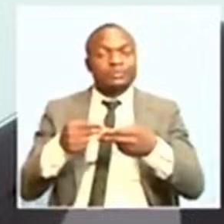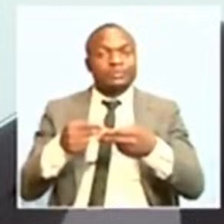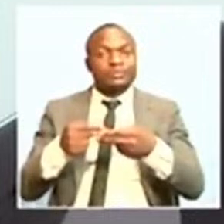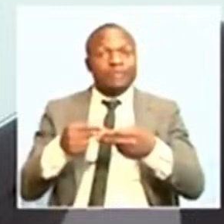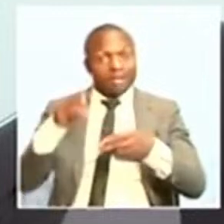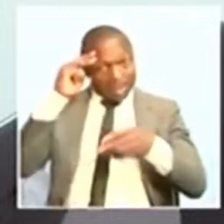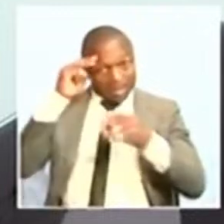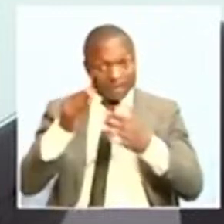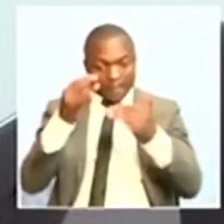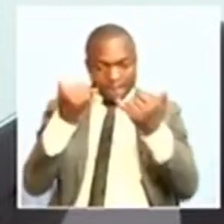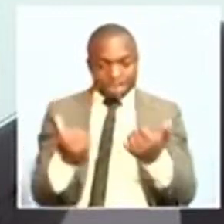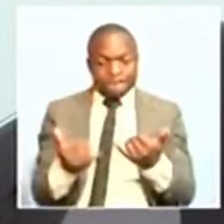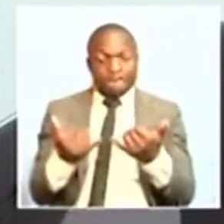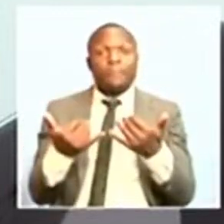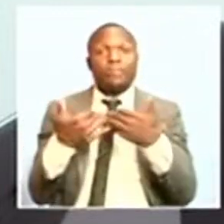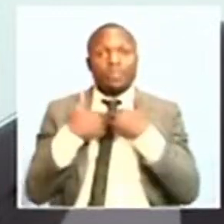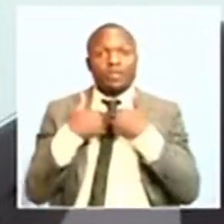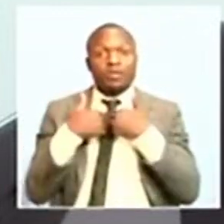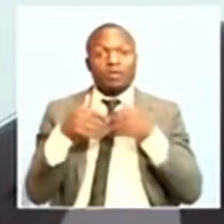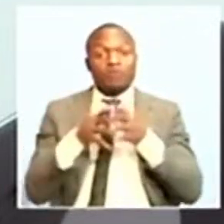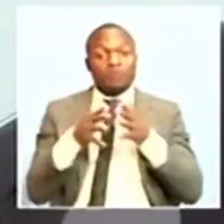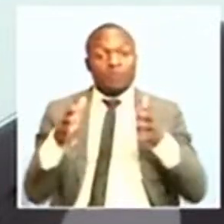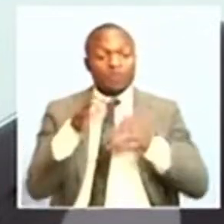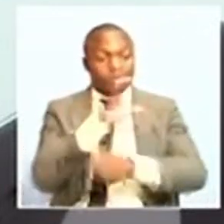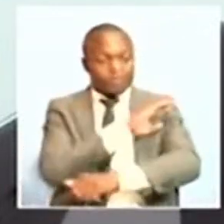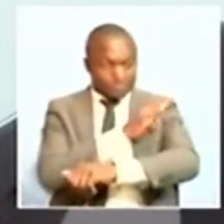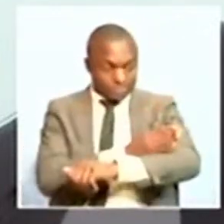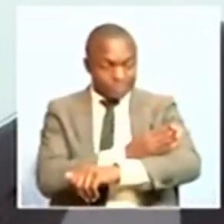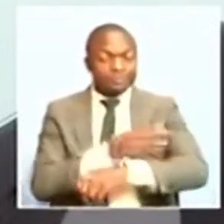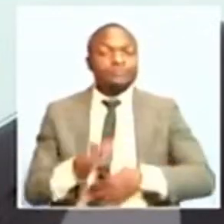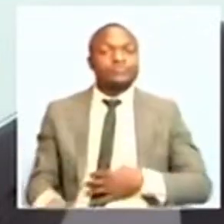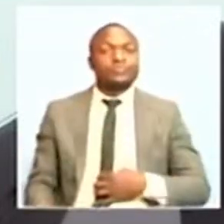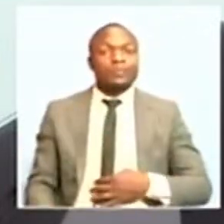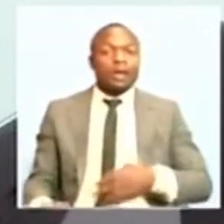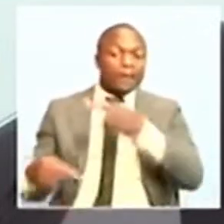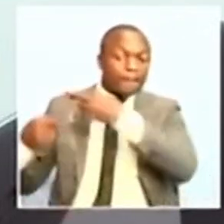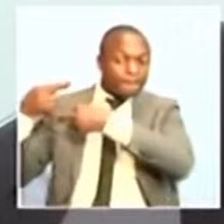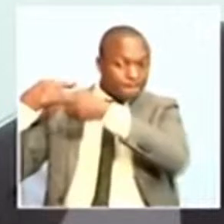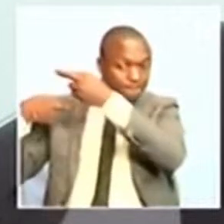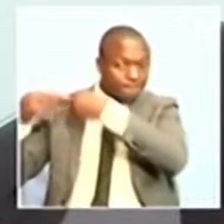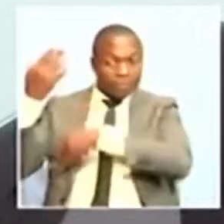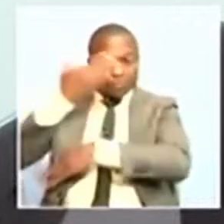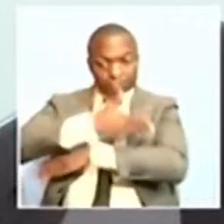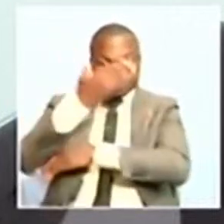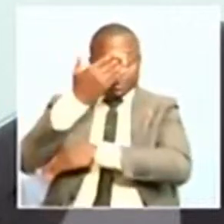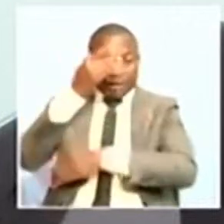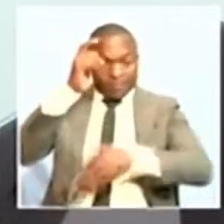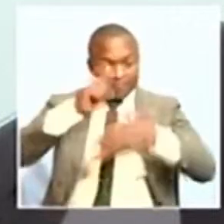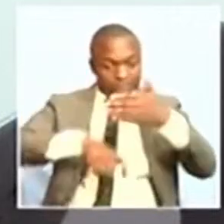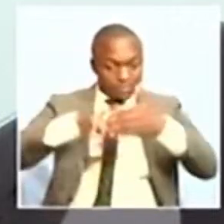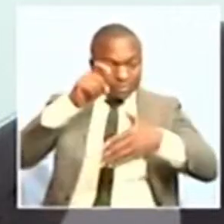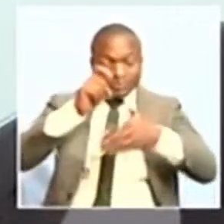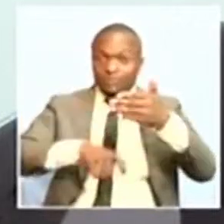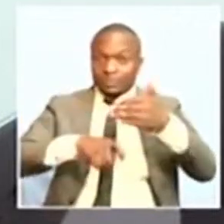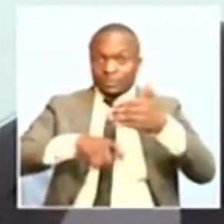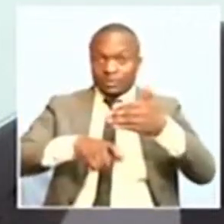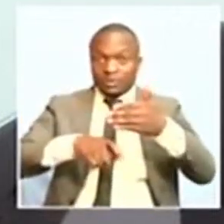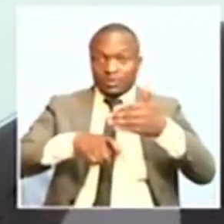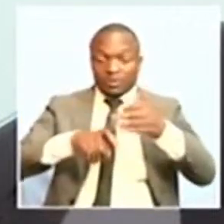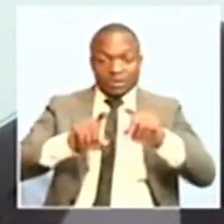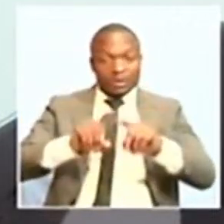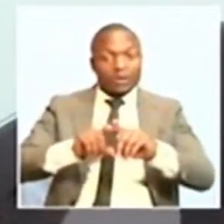the minister now will have express power to revise excise duty on the stated